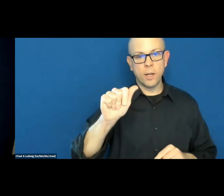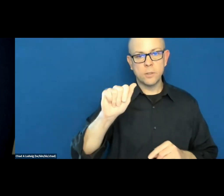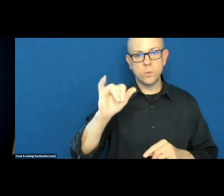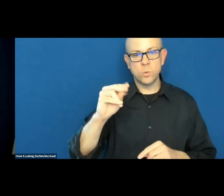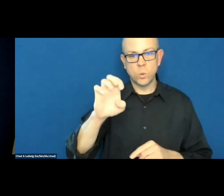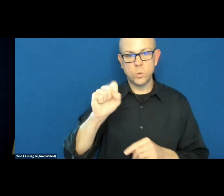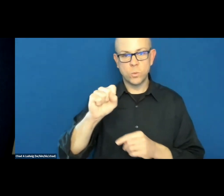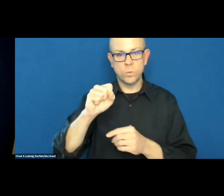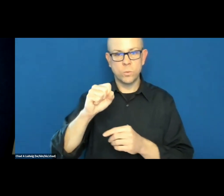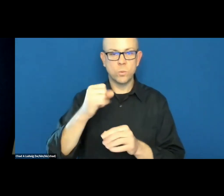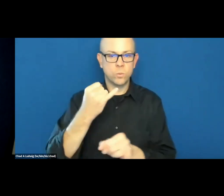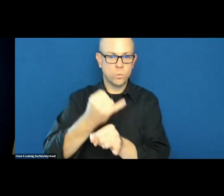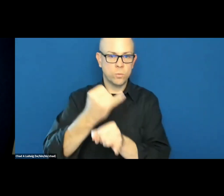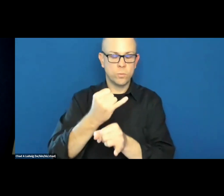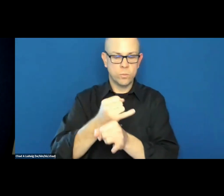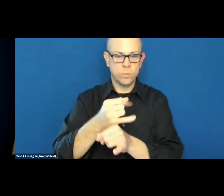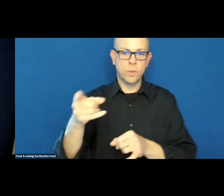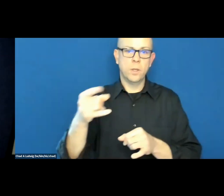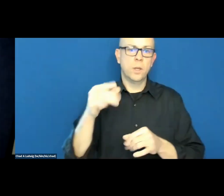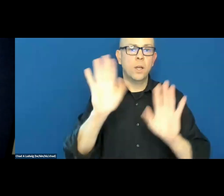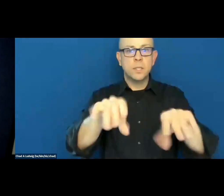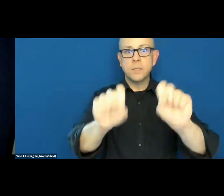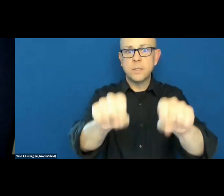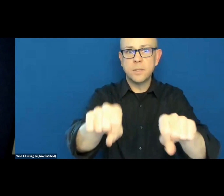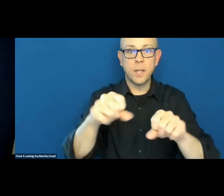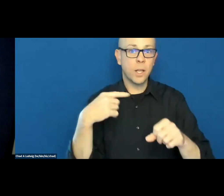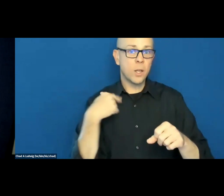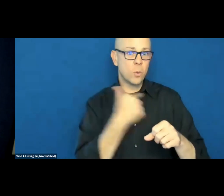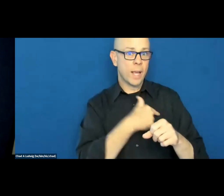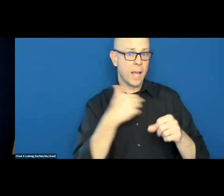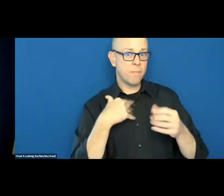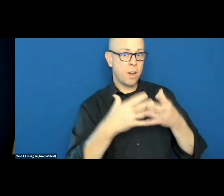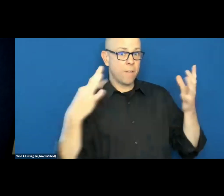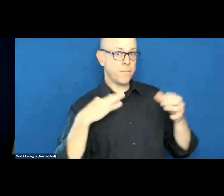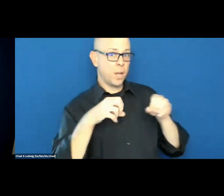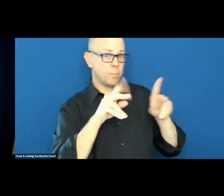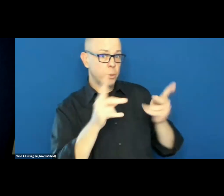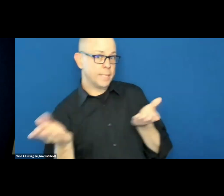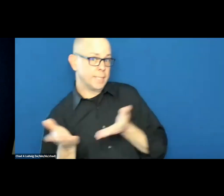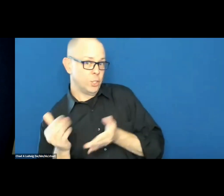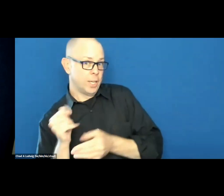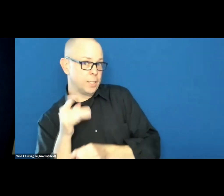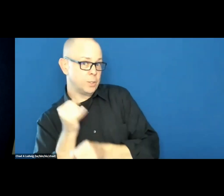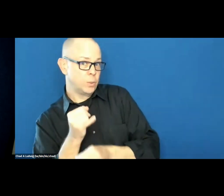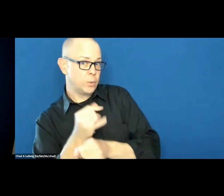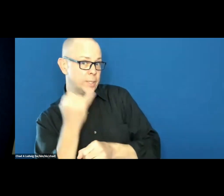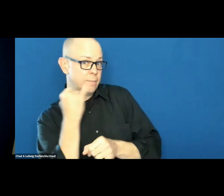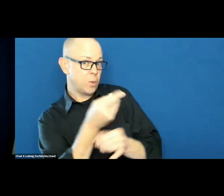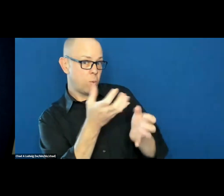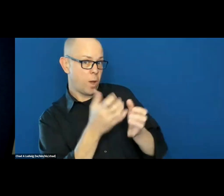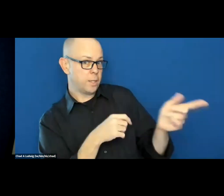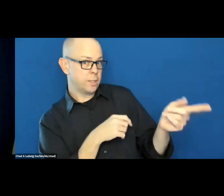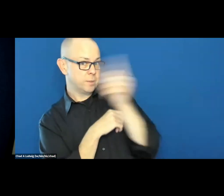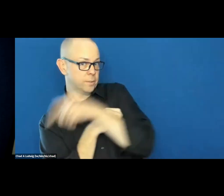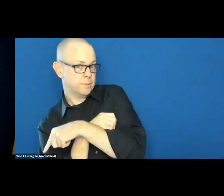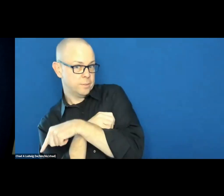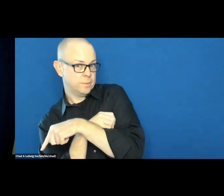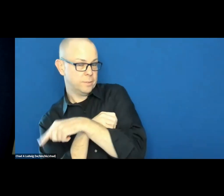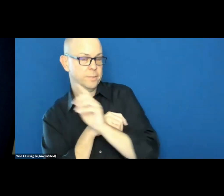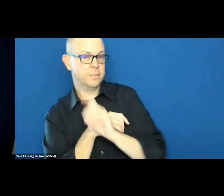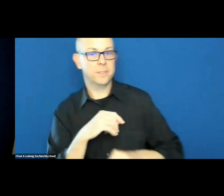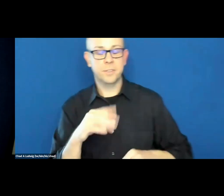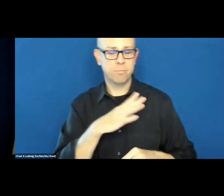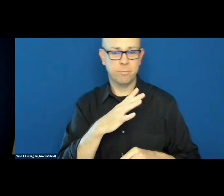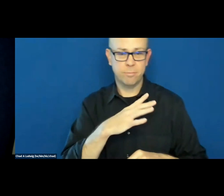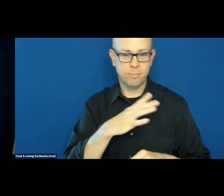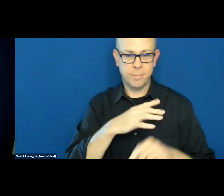And also, Charla at the Residential School for the Deaf, Oregon School for the Deaf says, hey, everybody, we have lots of volunteer opportunities here at the Deaf School. If you want to